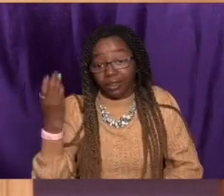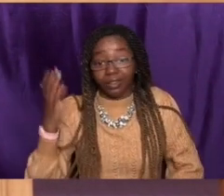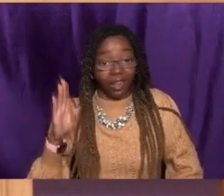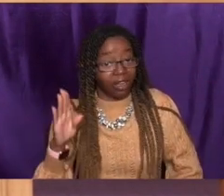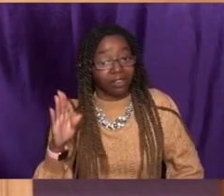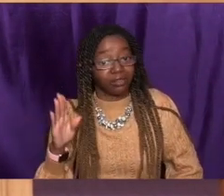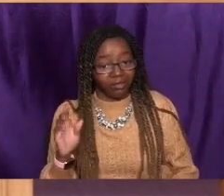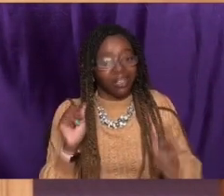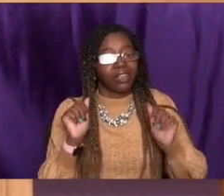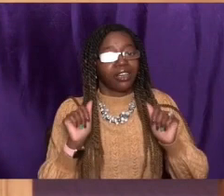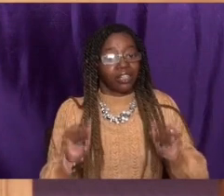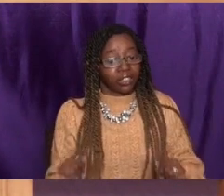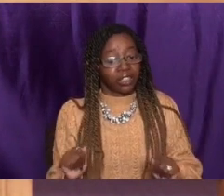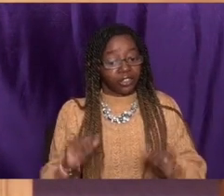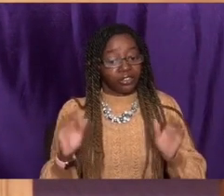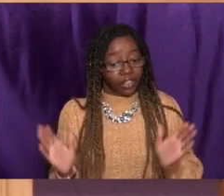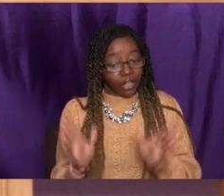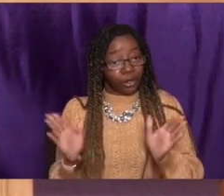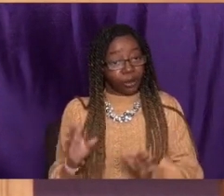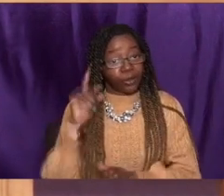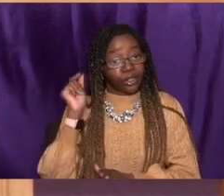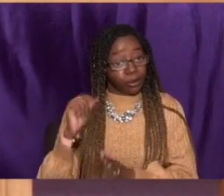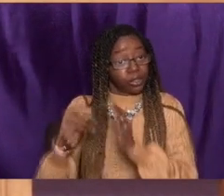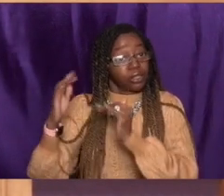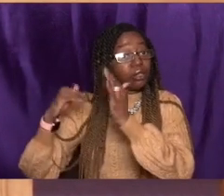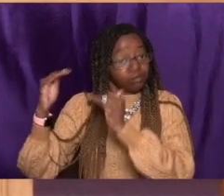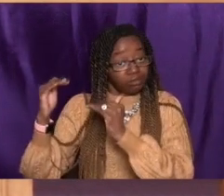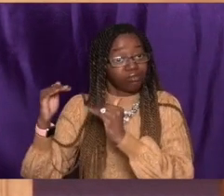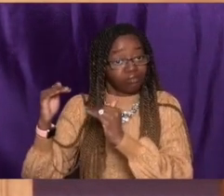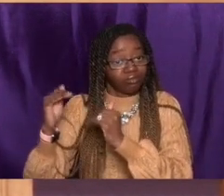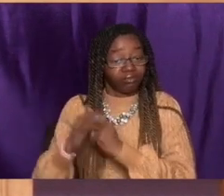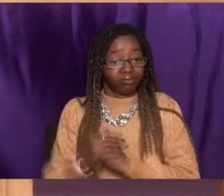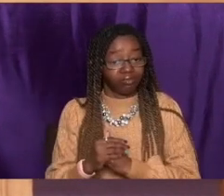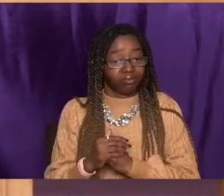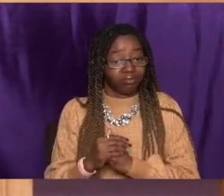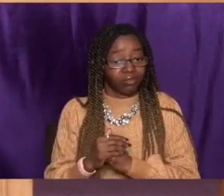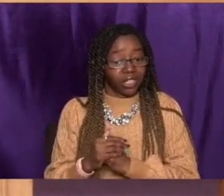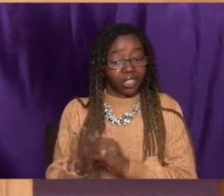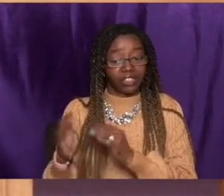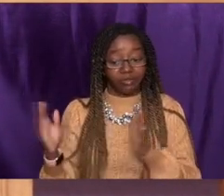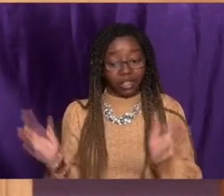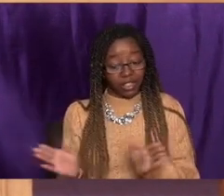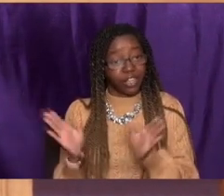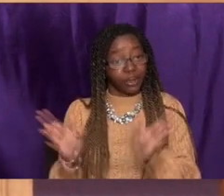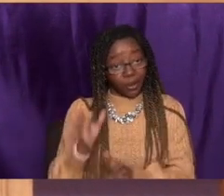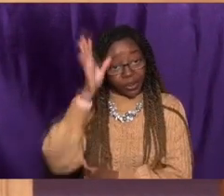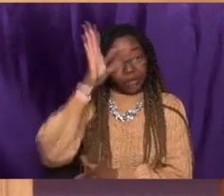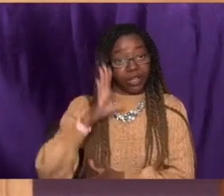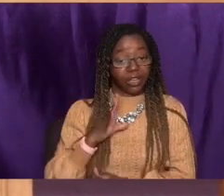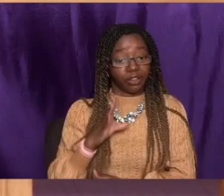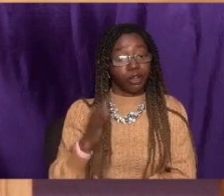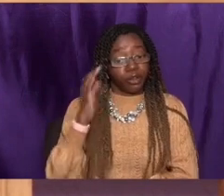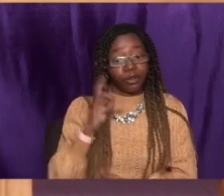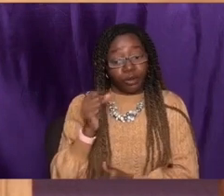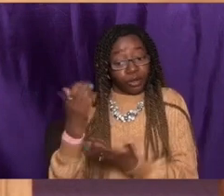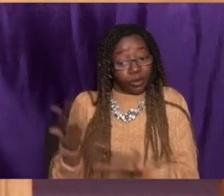could have built Moses up. He could have been Moses' hype man. Moses, you know who you are. You're the man who grew up